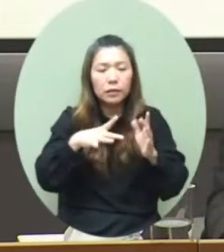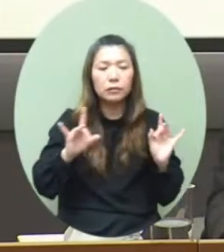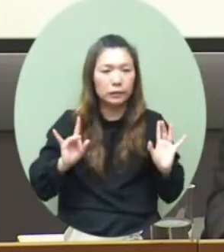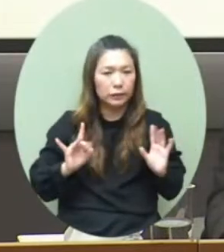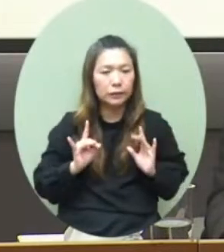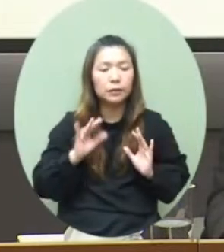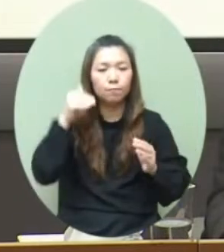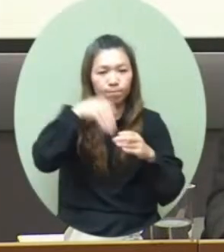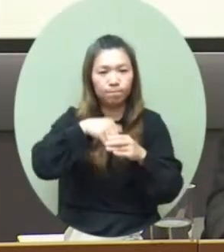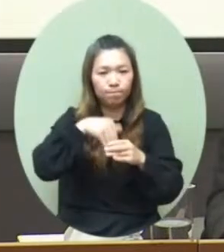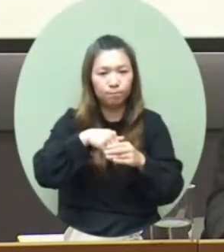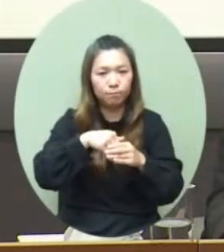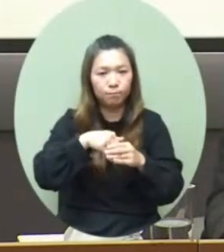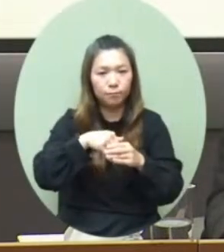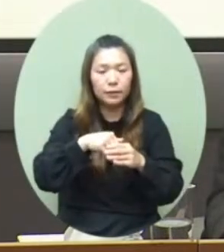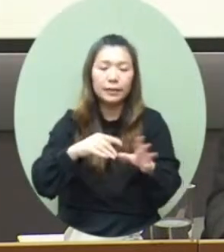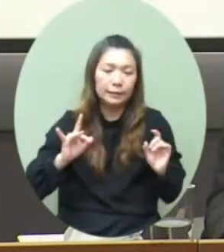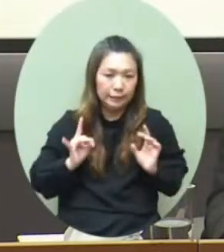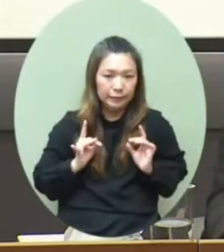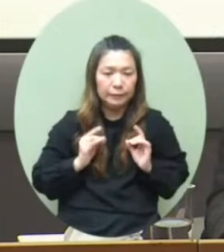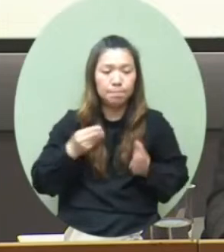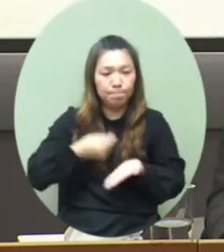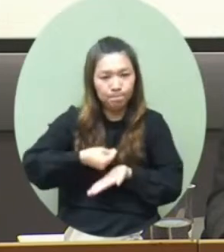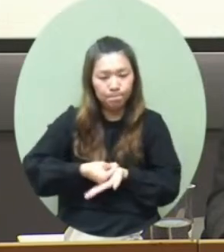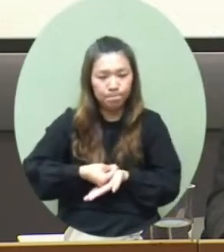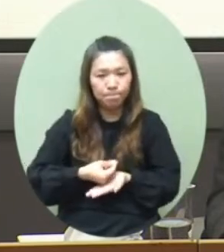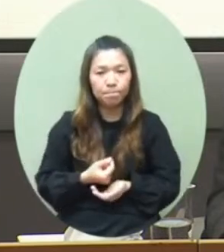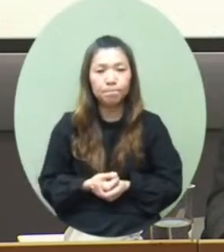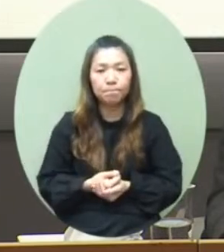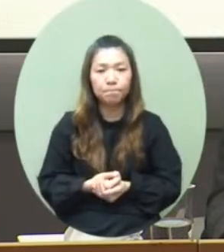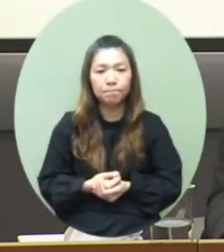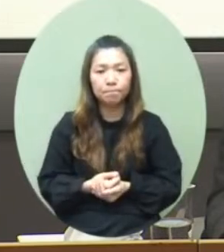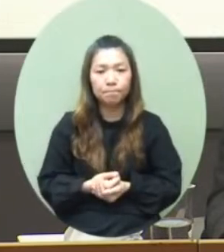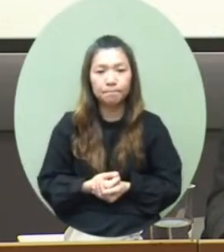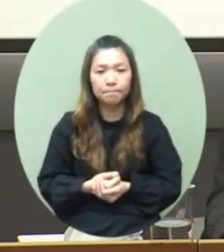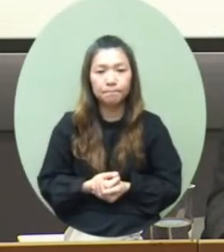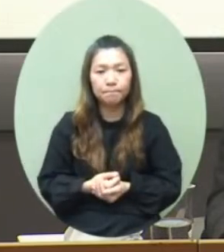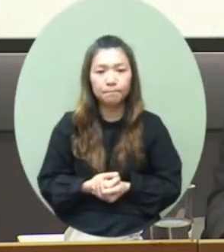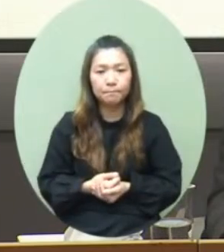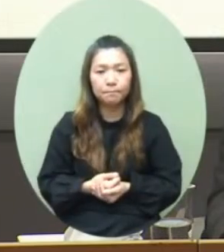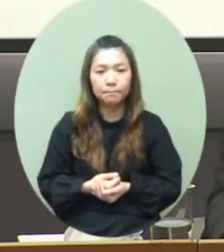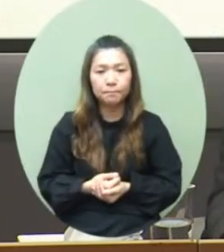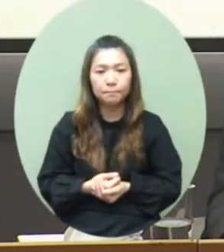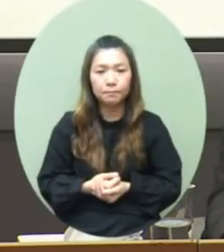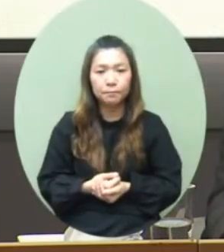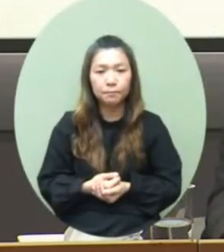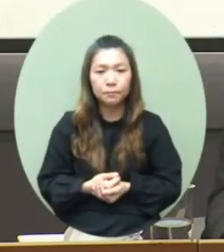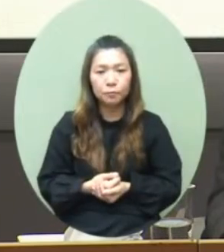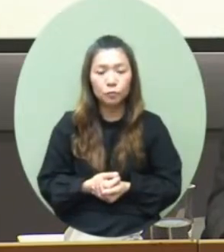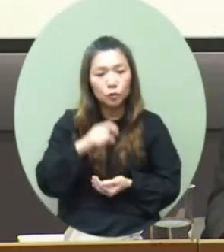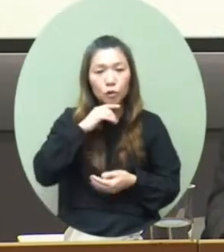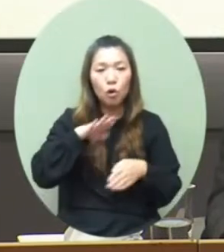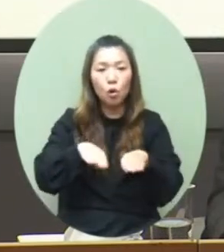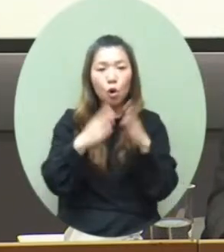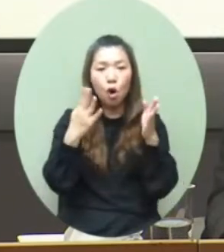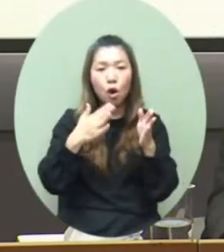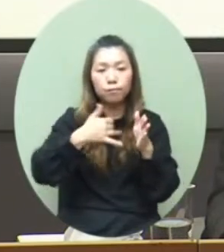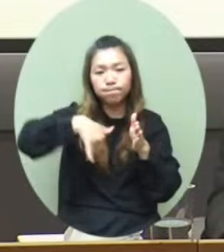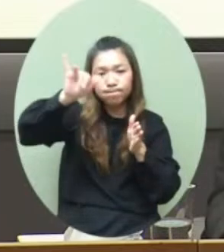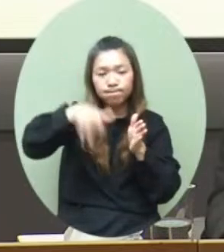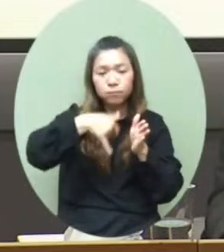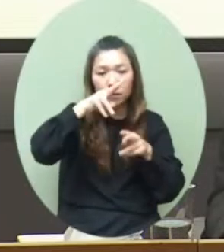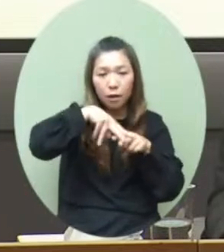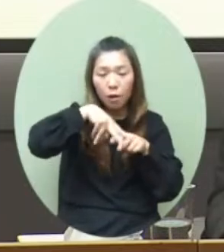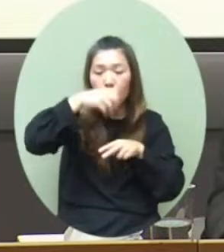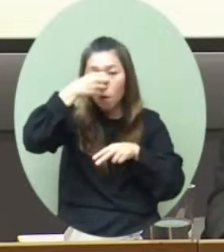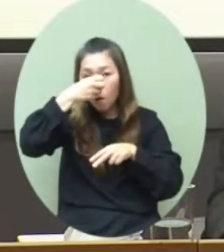Well, although after reopening the border, we have seen visitors coming, and